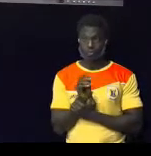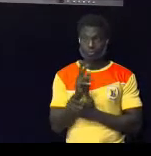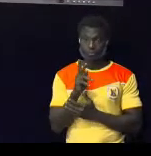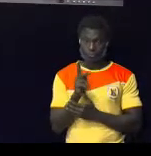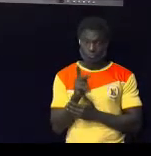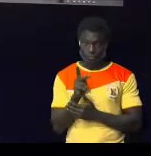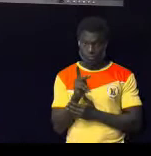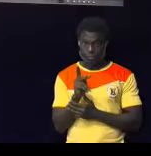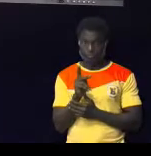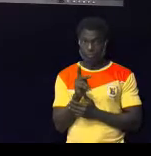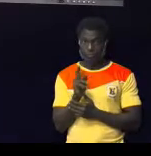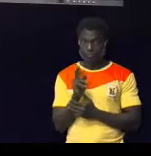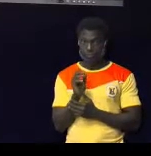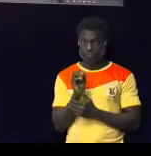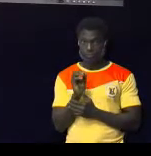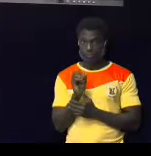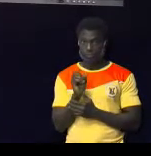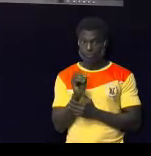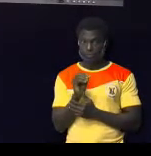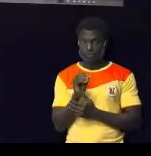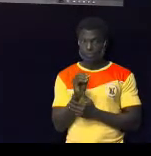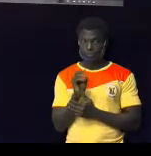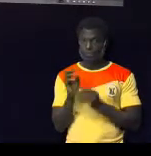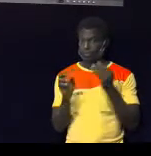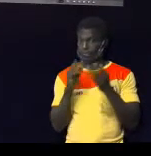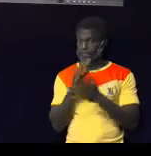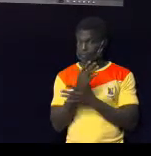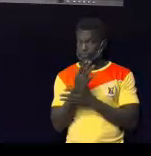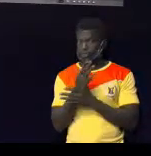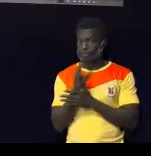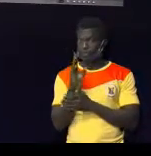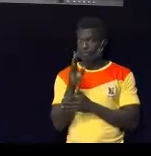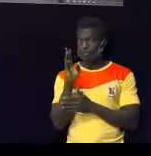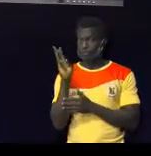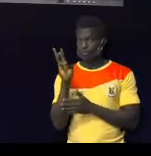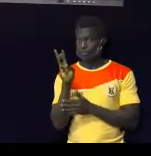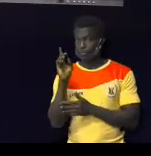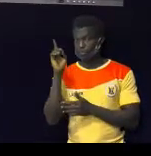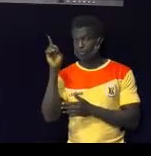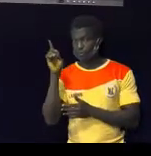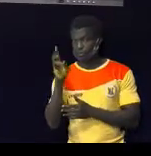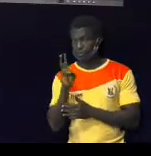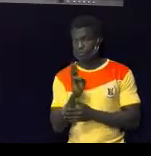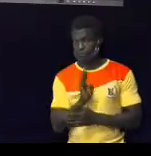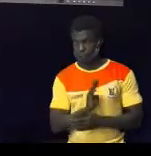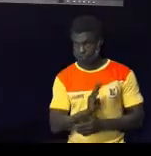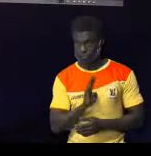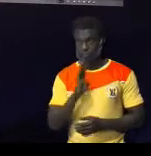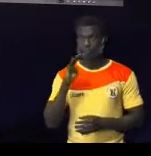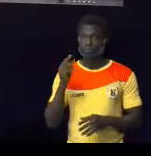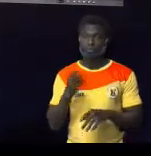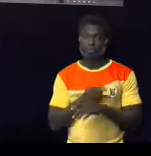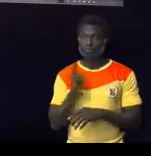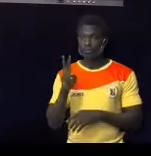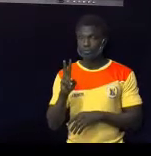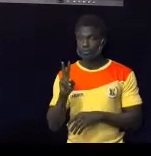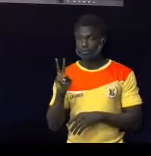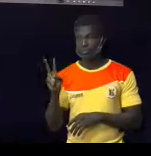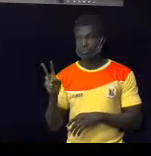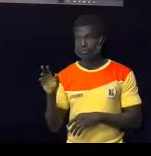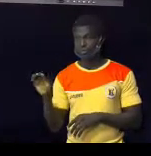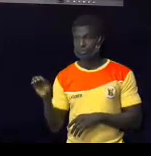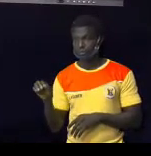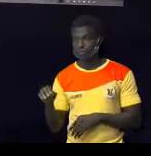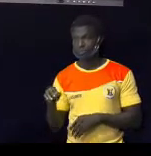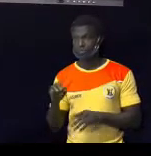₦24/6 × 220. So 6 goes here, 1, 6 goes here, 4. Of course, this one will be all over 1.